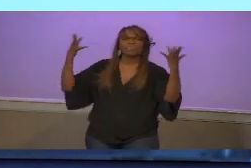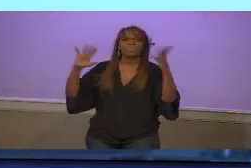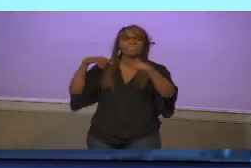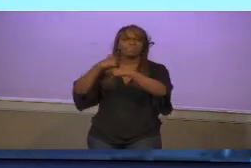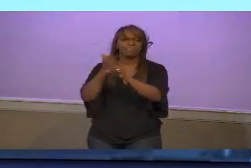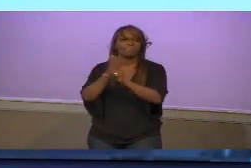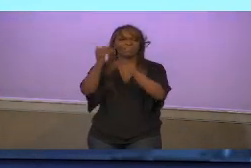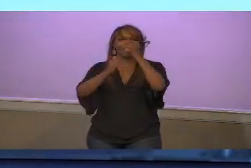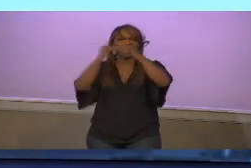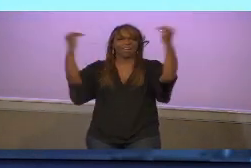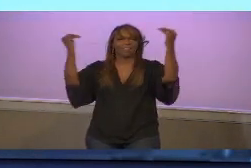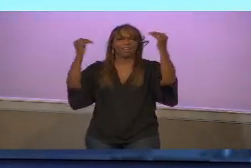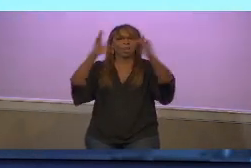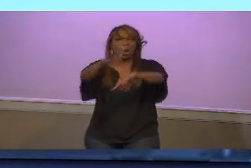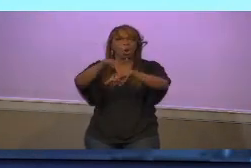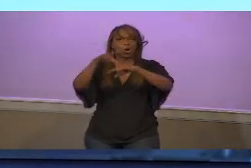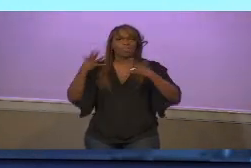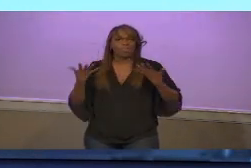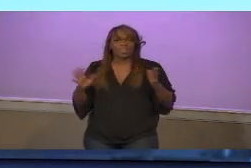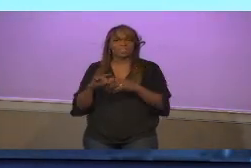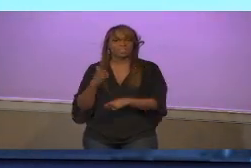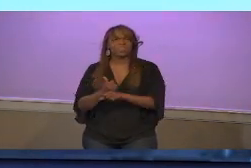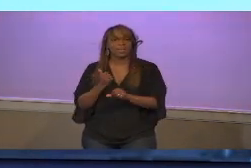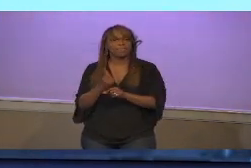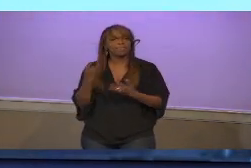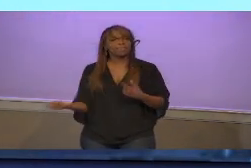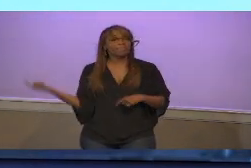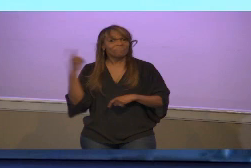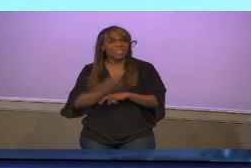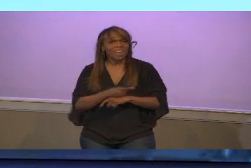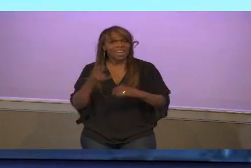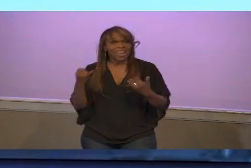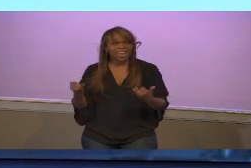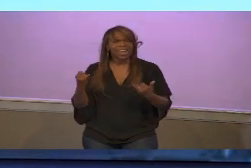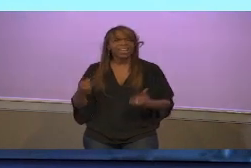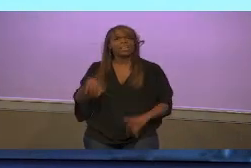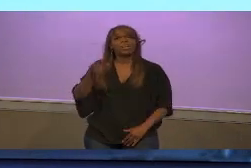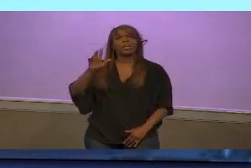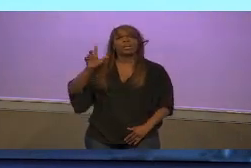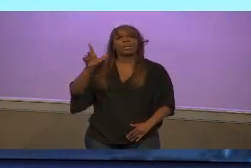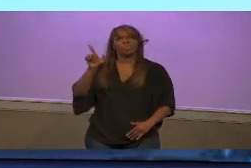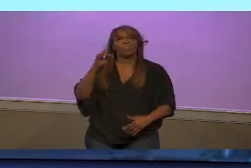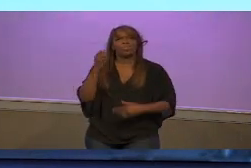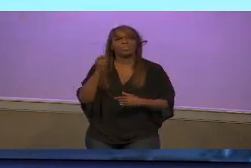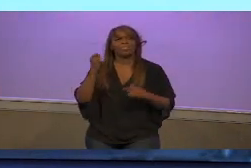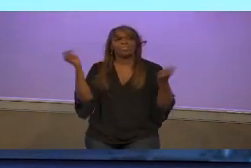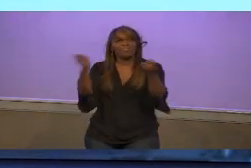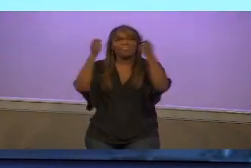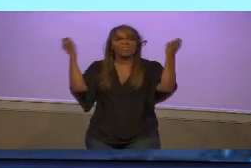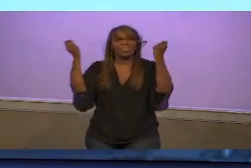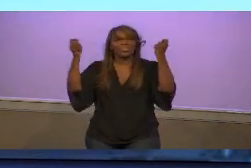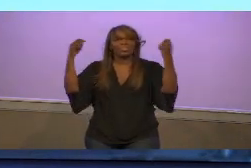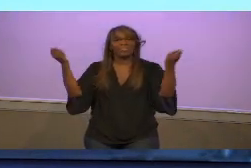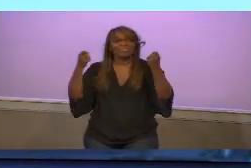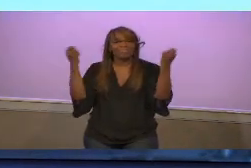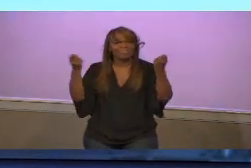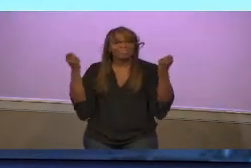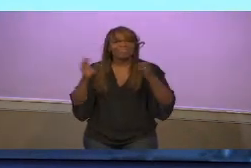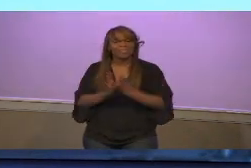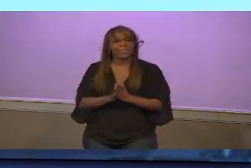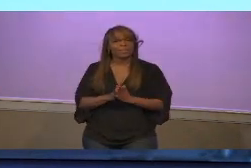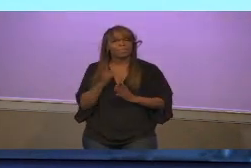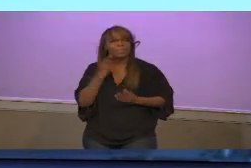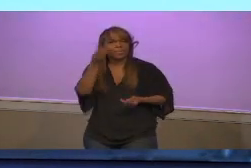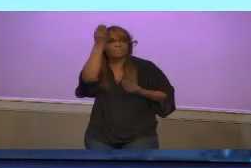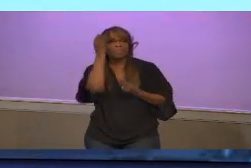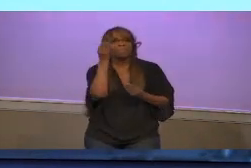heaven and earth. Today on this 21st anniversary celebration, I want to talk